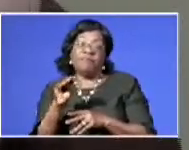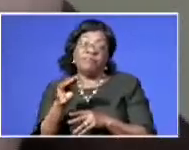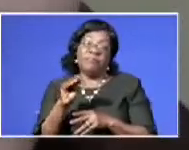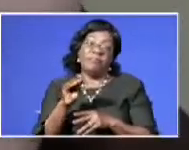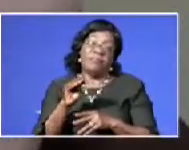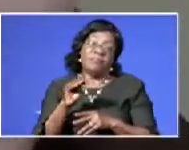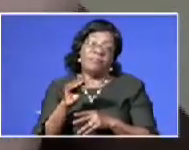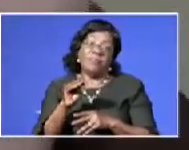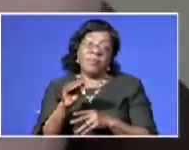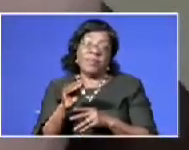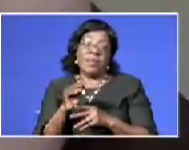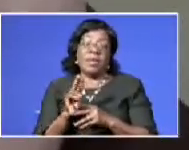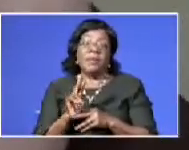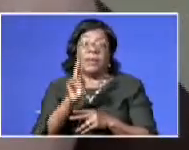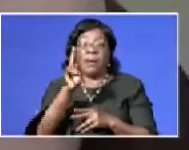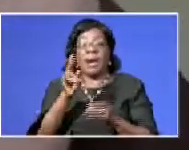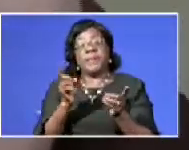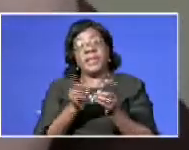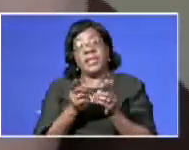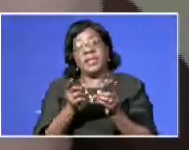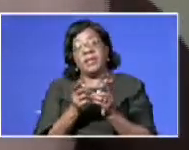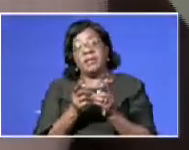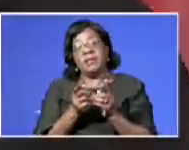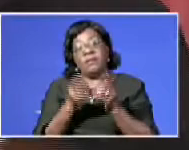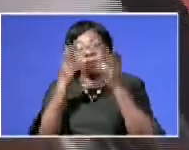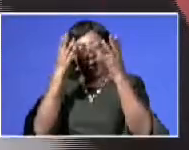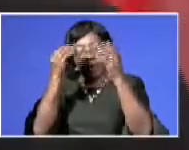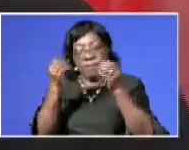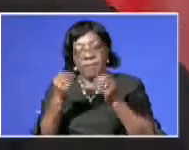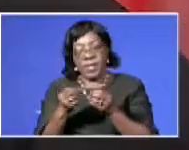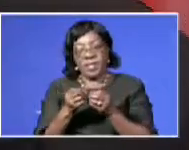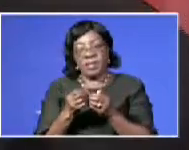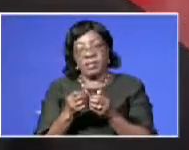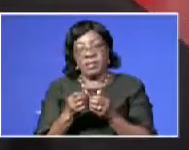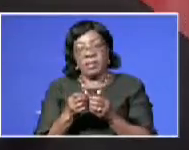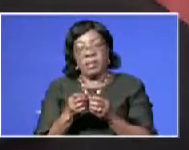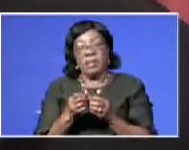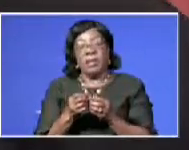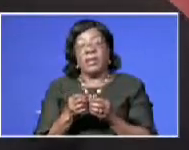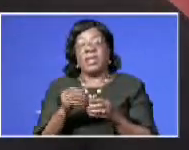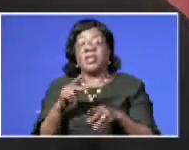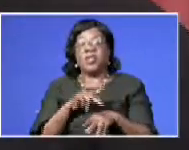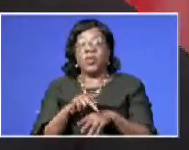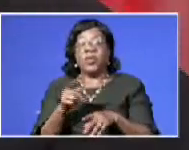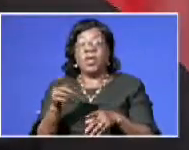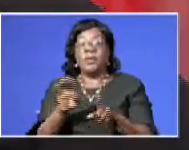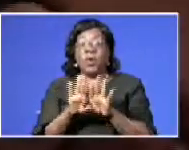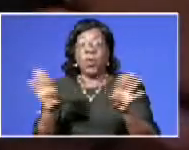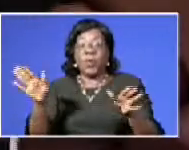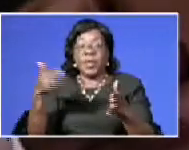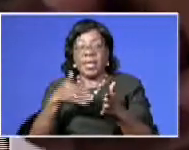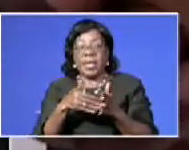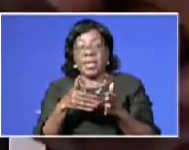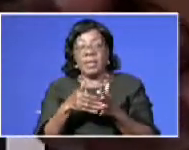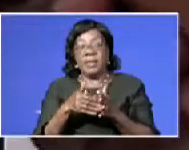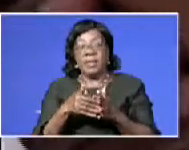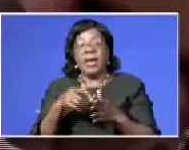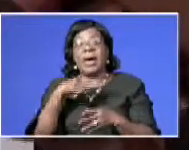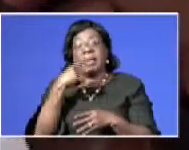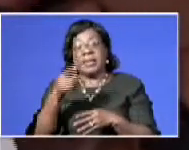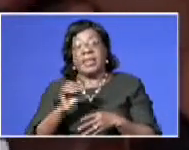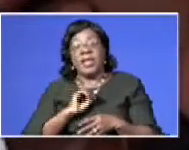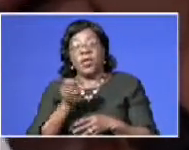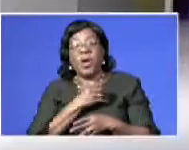them, and you know, keeping them faithful that soon we'll be back up and running. And I can tell you